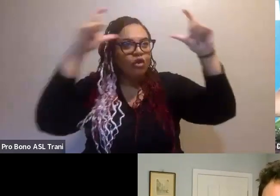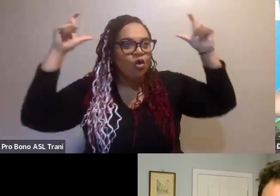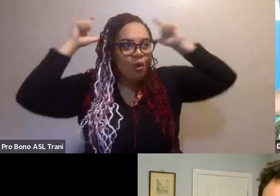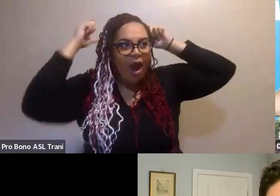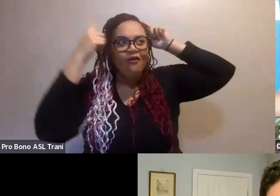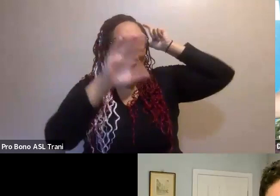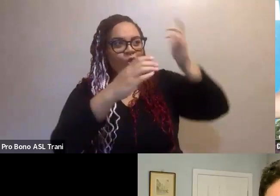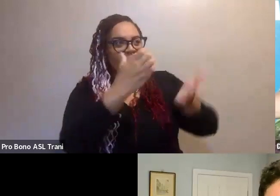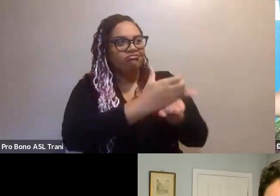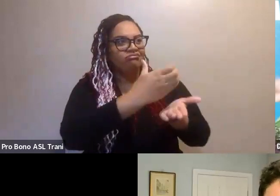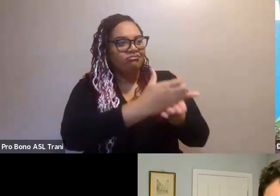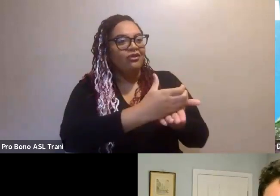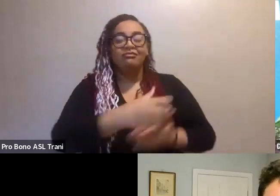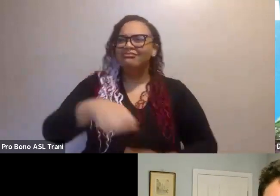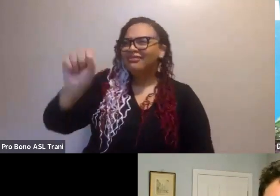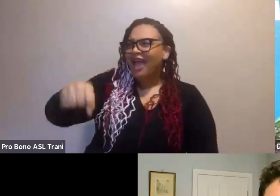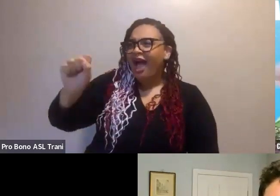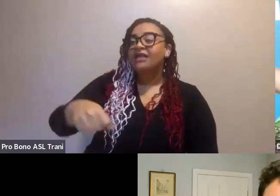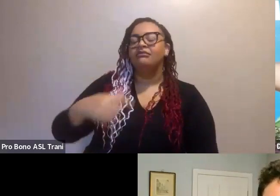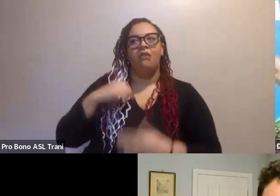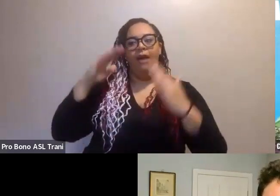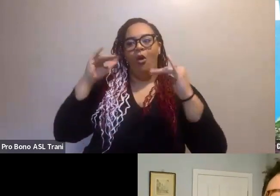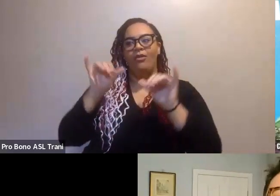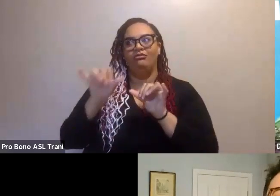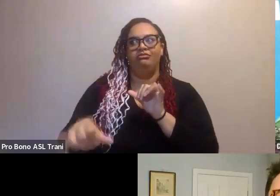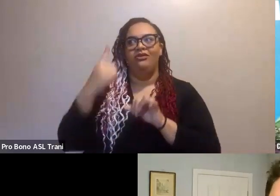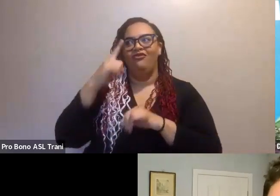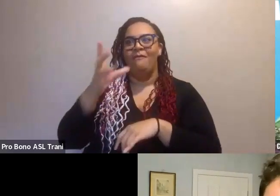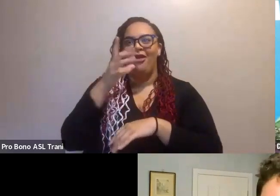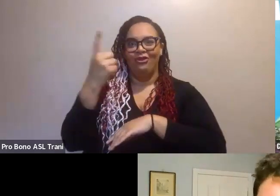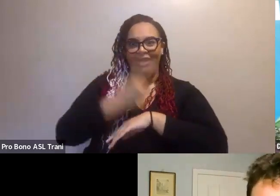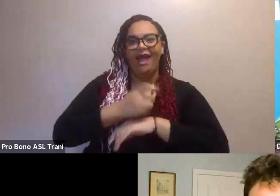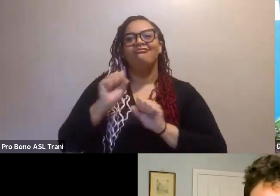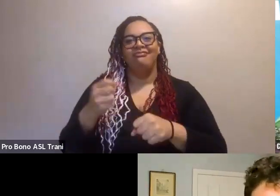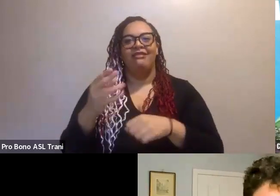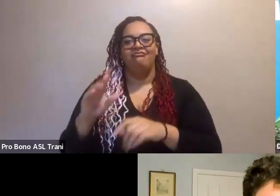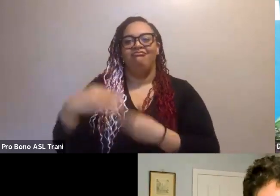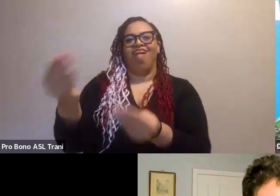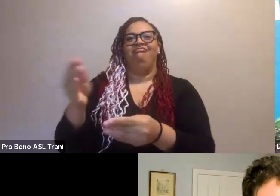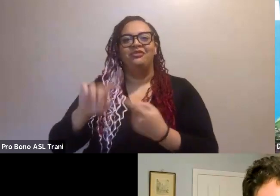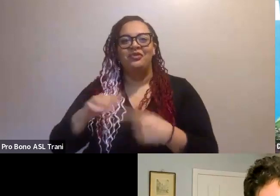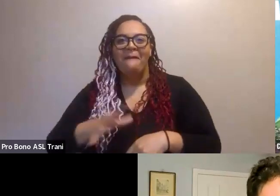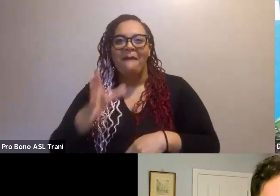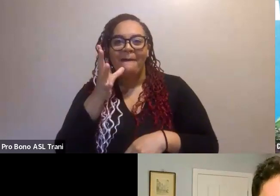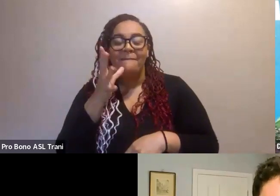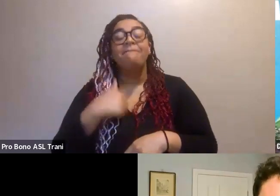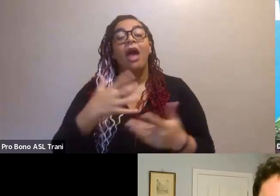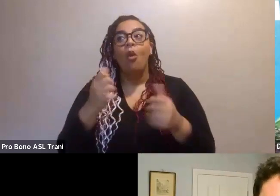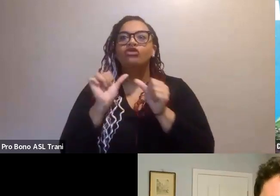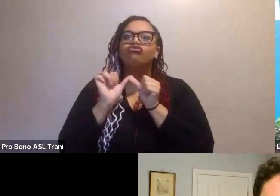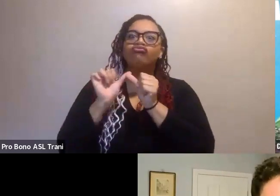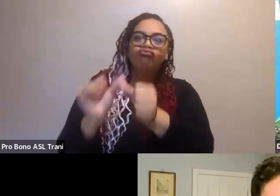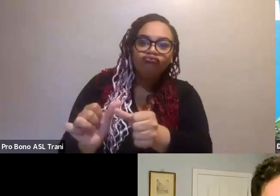might actually like hopefully this will save for Mother's Day and give it to my mom. But I'm also trying to like make it last as long as possible. I'm using